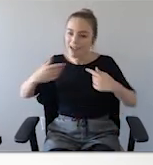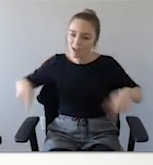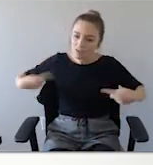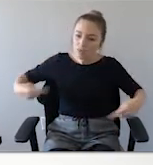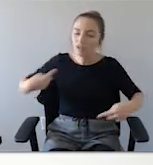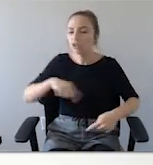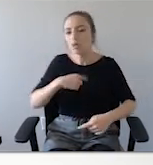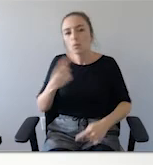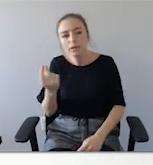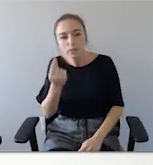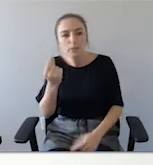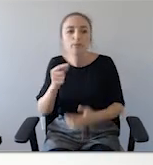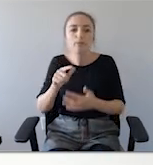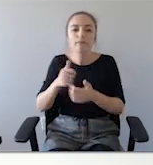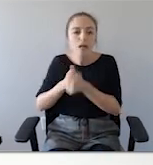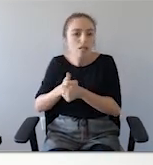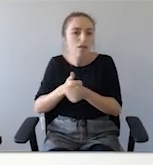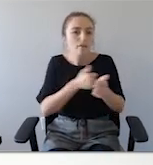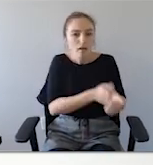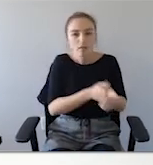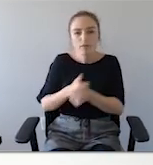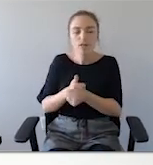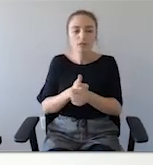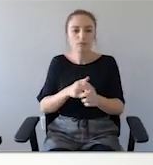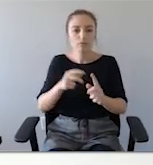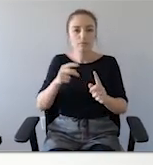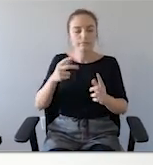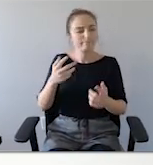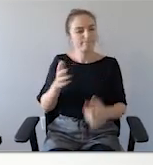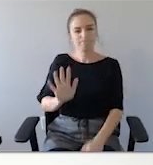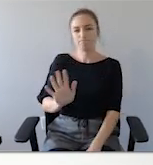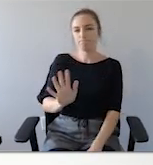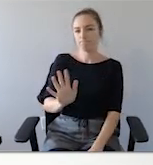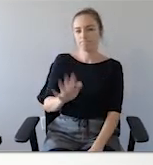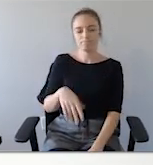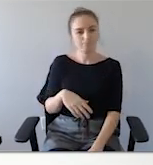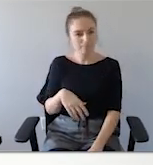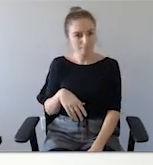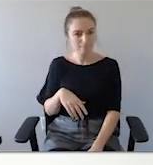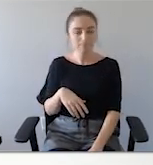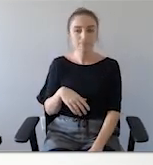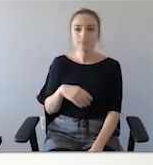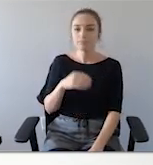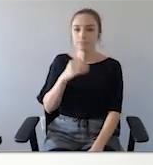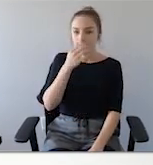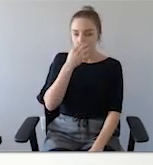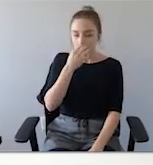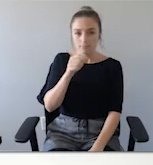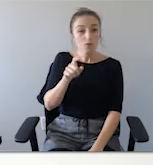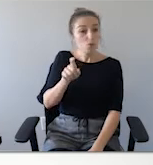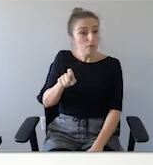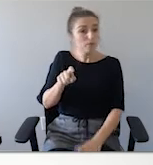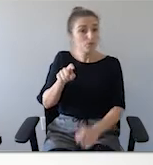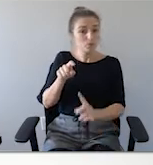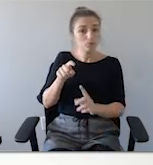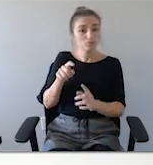stuff, because that's not, remember, and sometimes you have to remind them what the